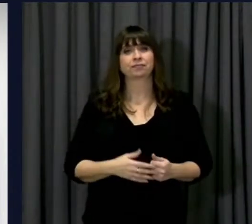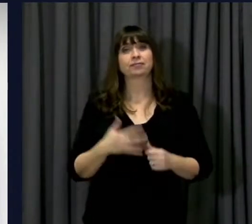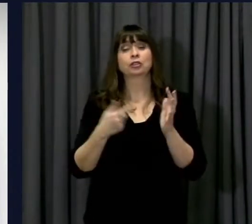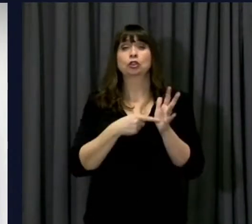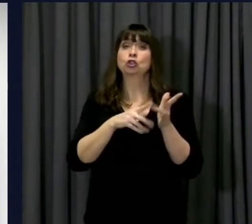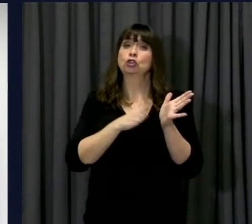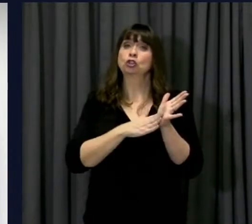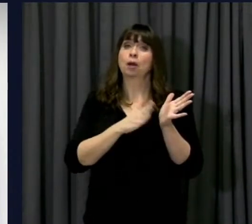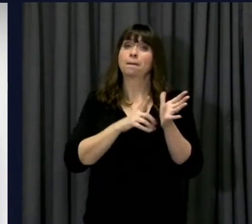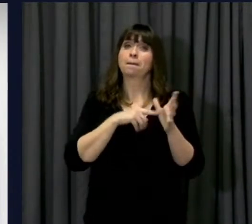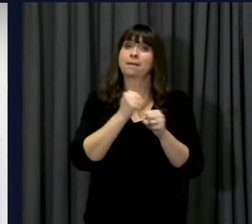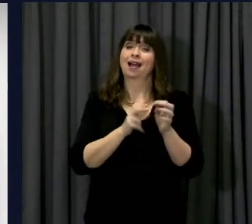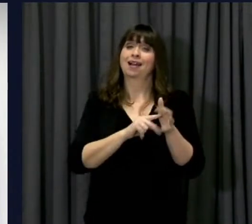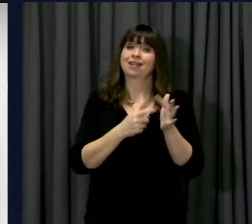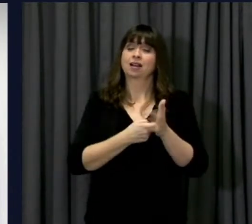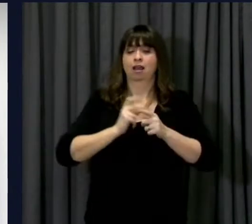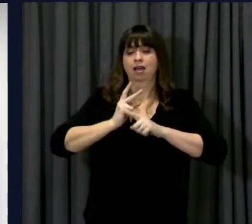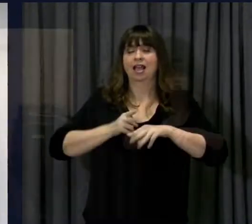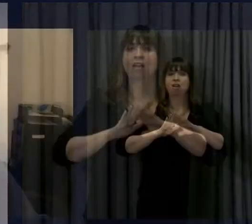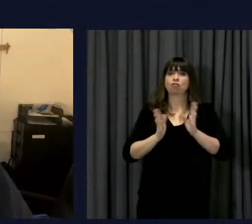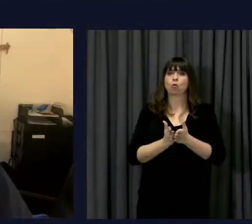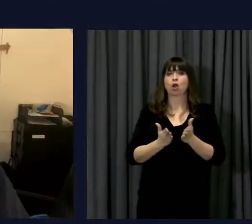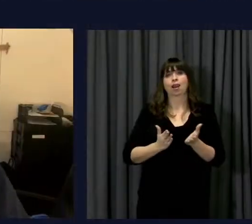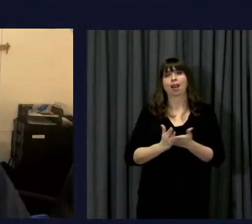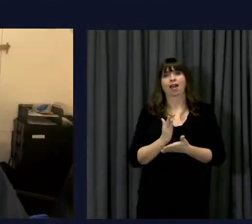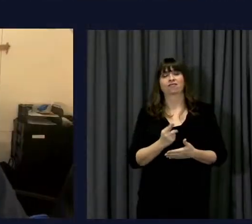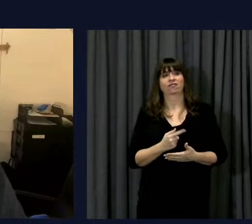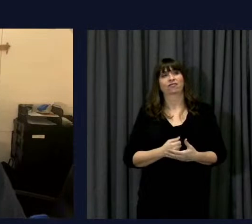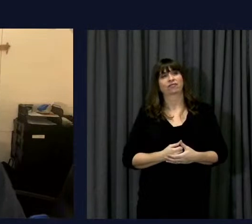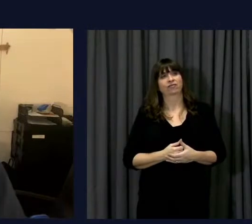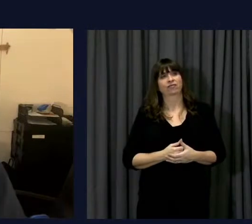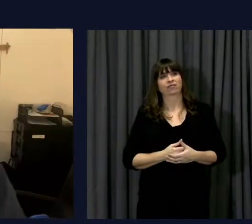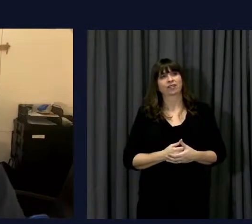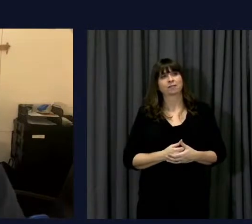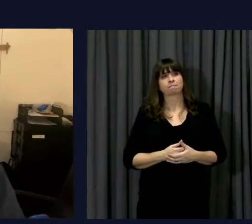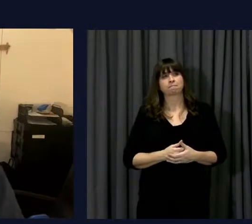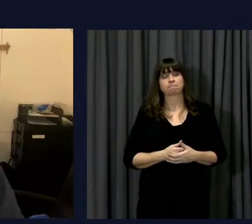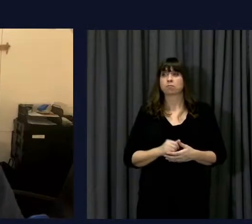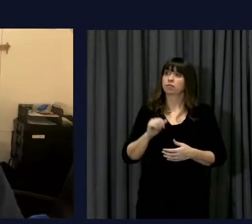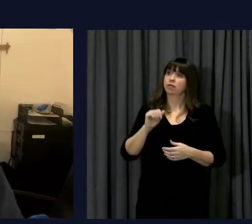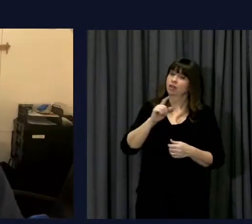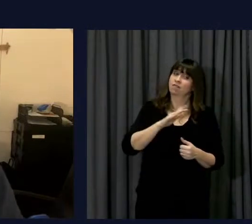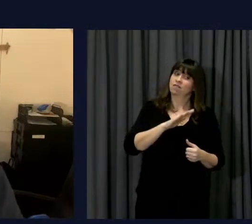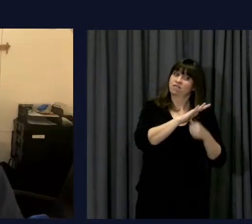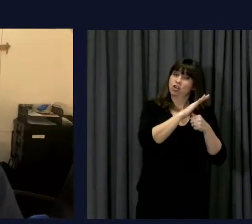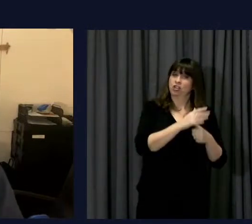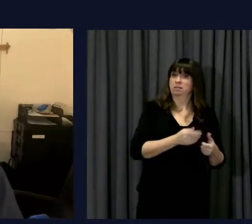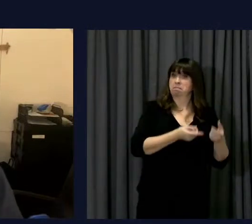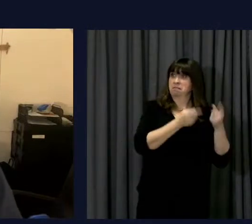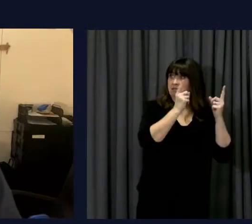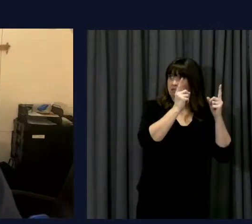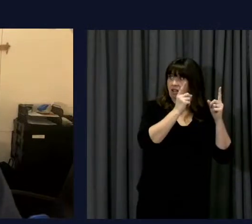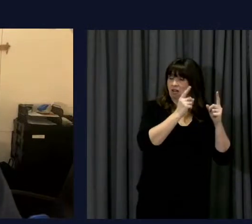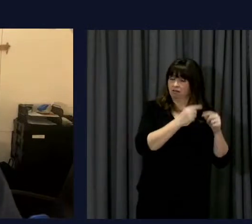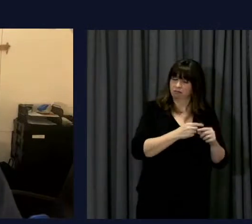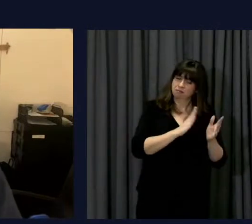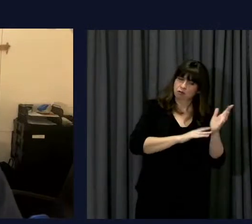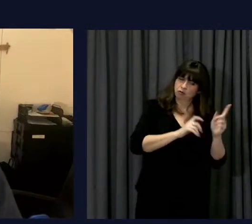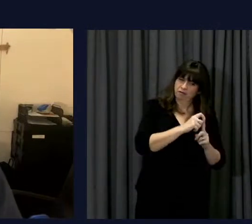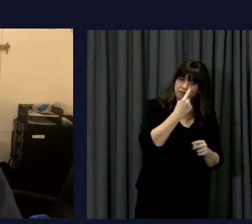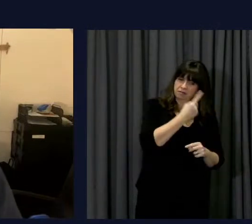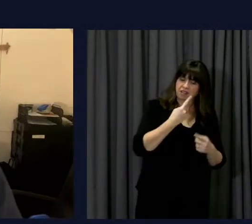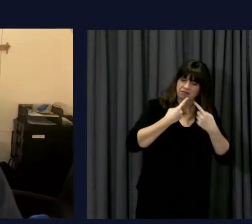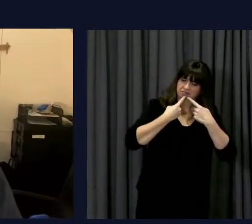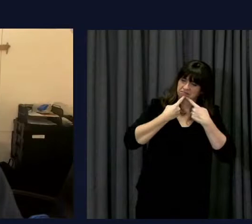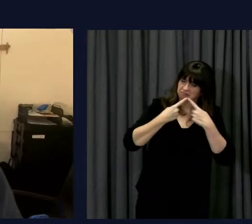from Carers World Live. Thank you, Health Minister. Your colleague, the First Minister, announced almost 2 weeks ago now that your